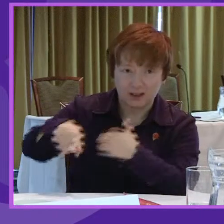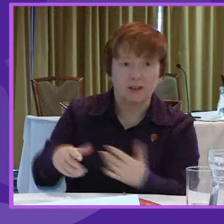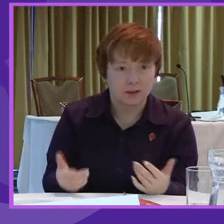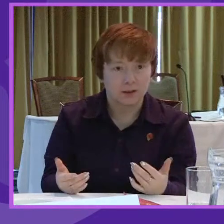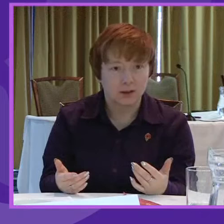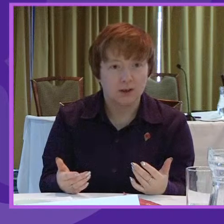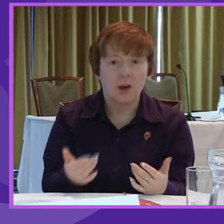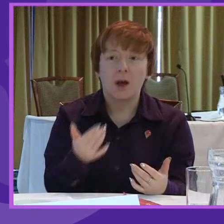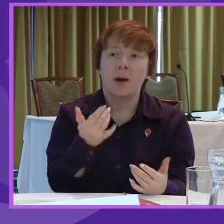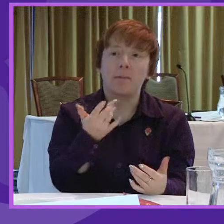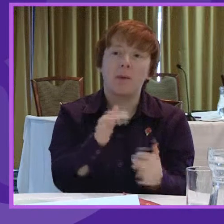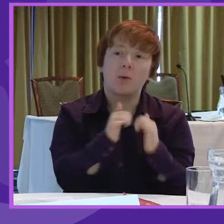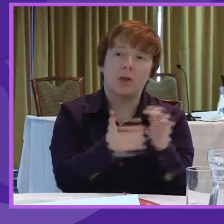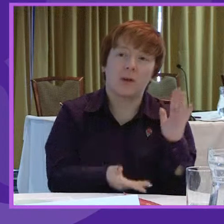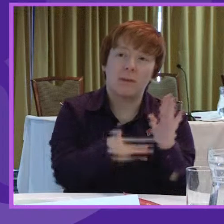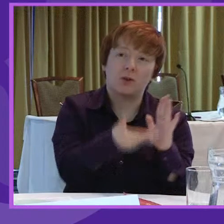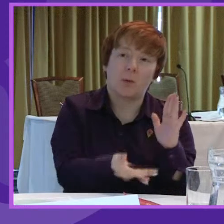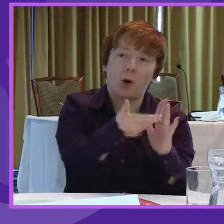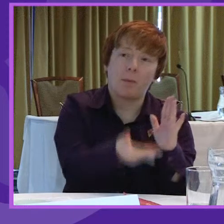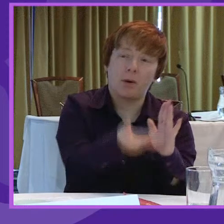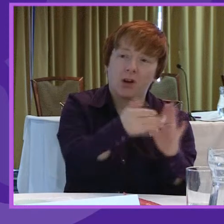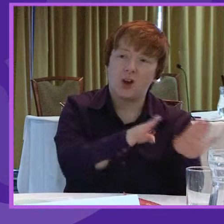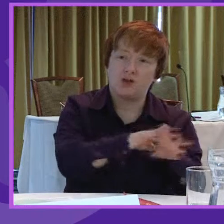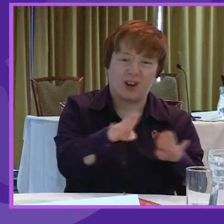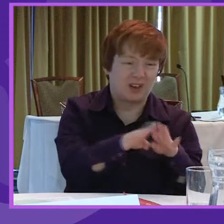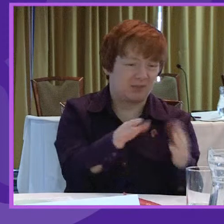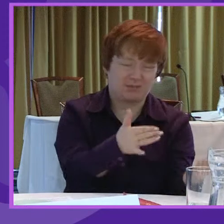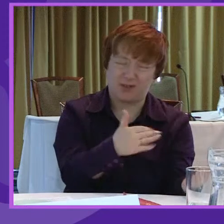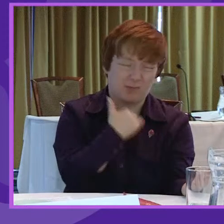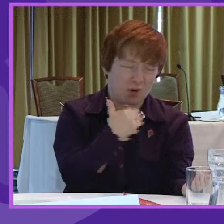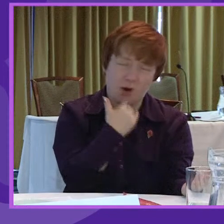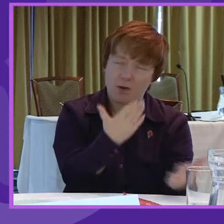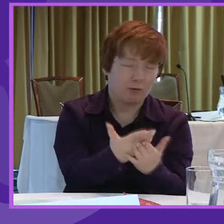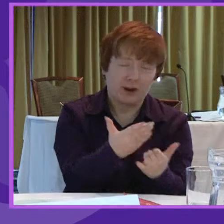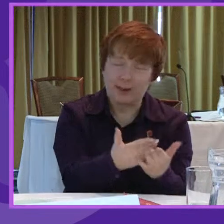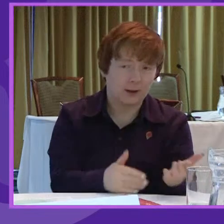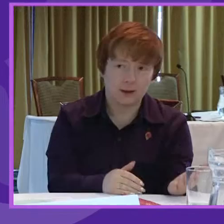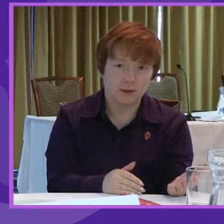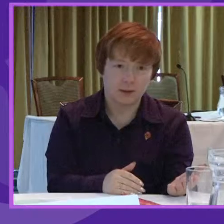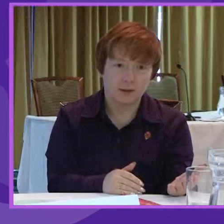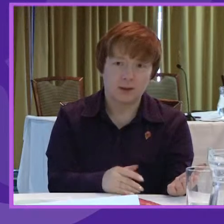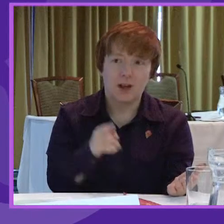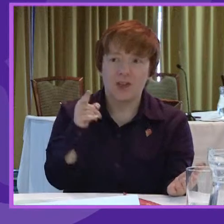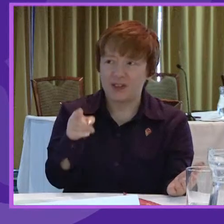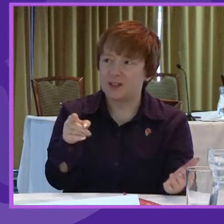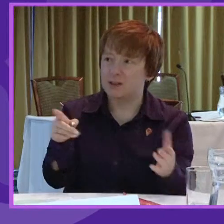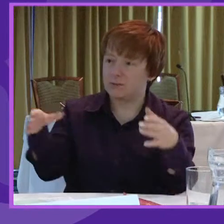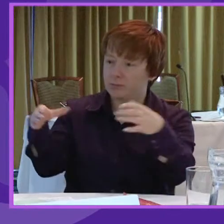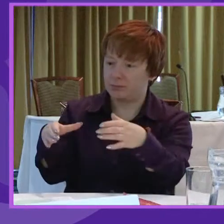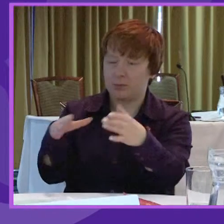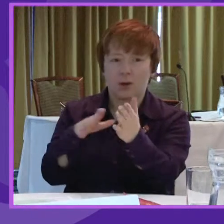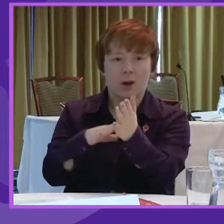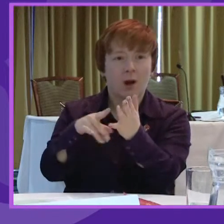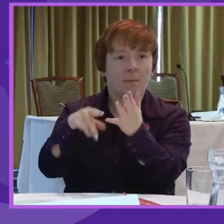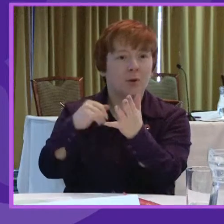So I wonder if saying that top-up training is perhaps a little bit overly simplistic in that case. It's a very